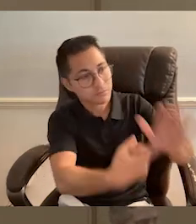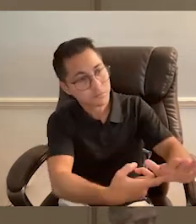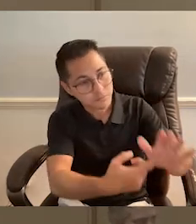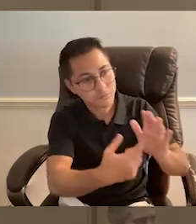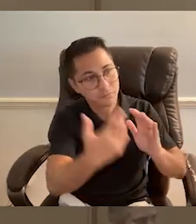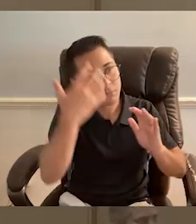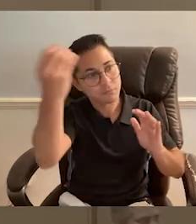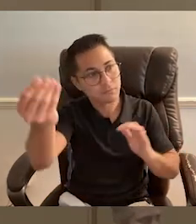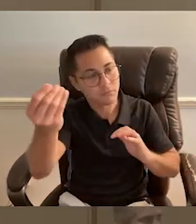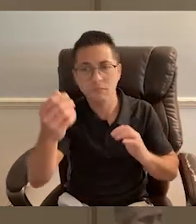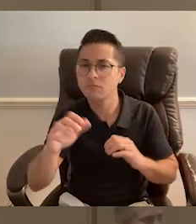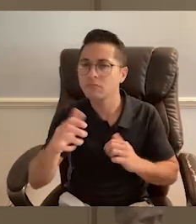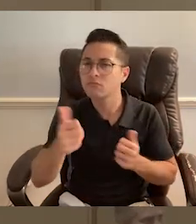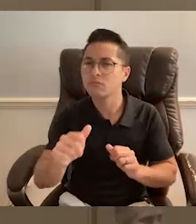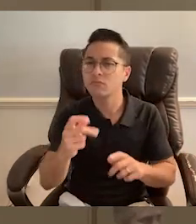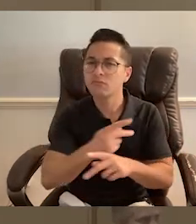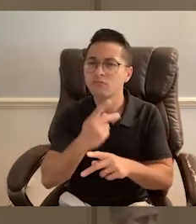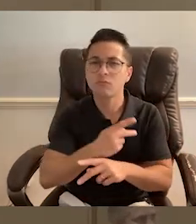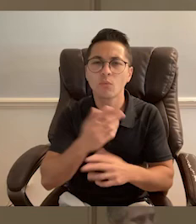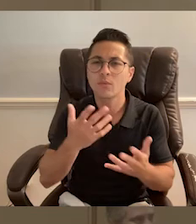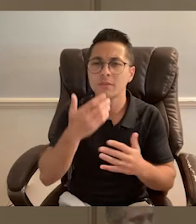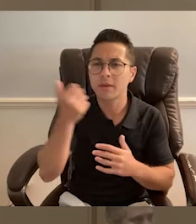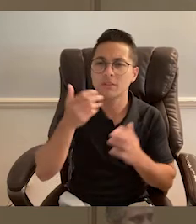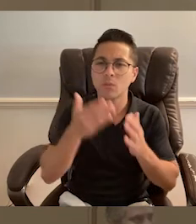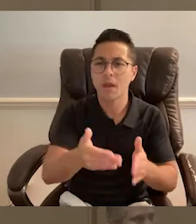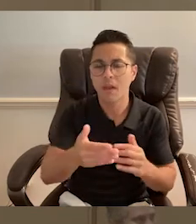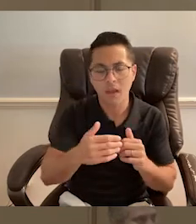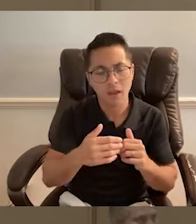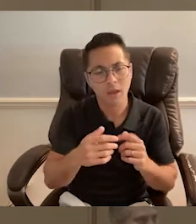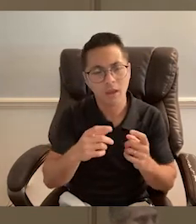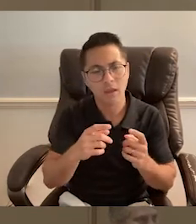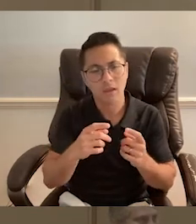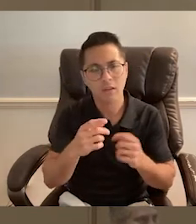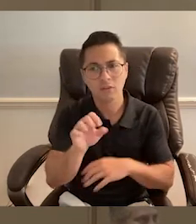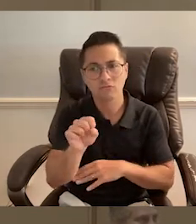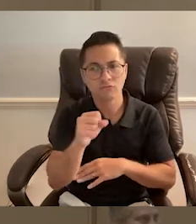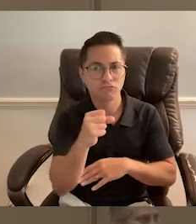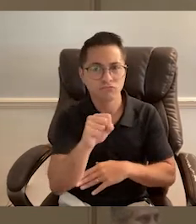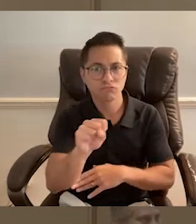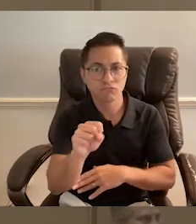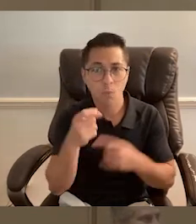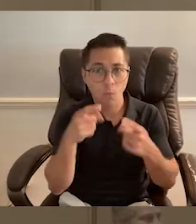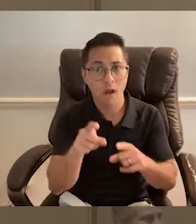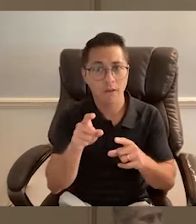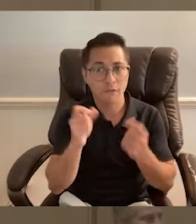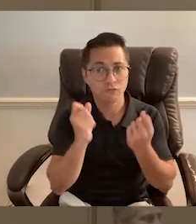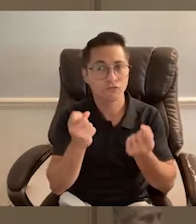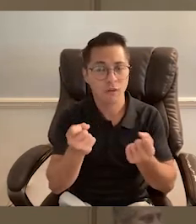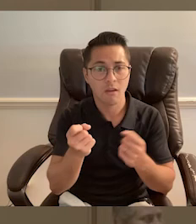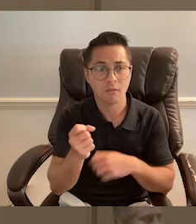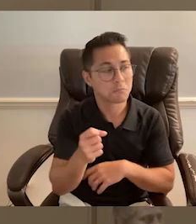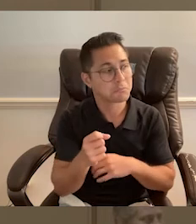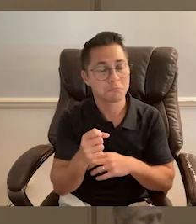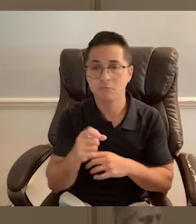field, and there's a signal called EEG, you can Google it. That EEG signal flies out of your brain. You cannot see it, but it's there, right?